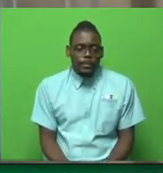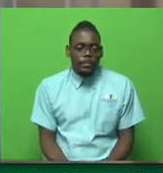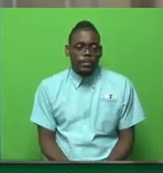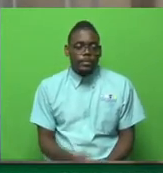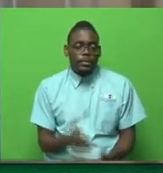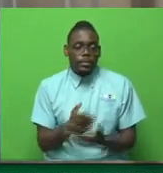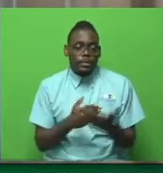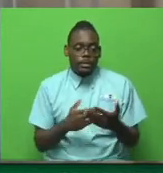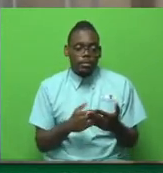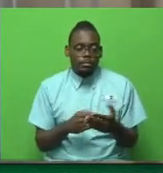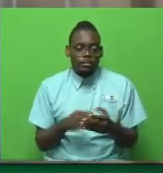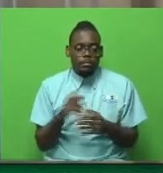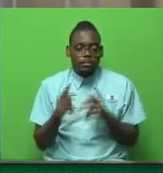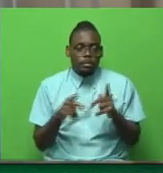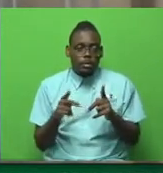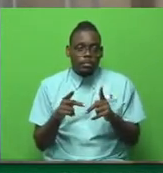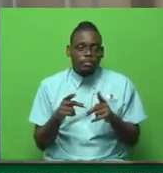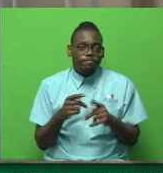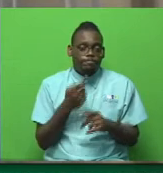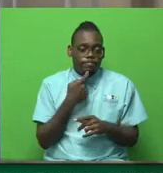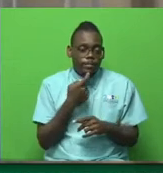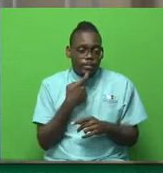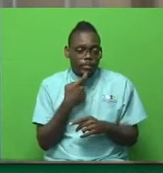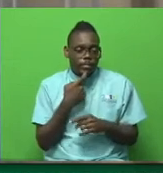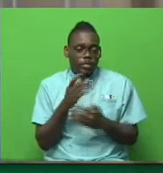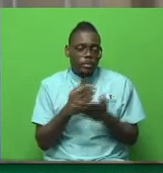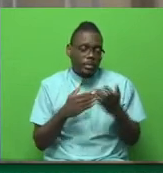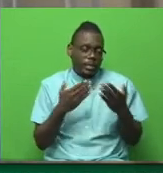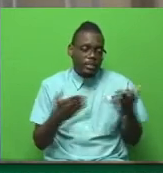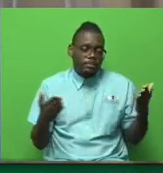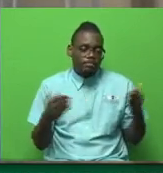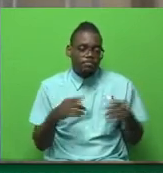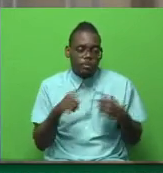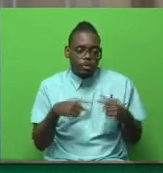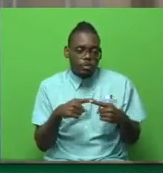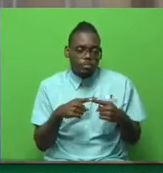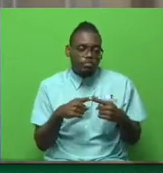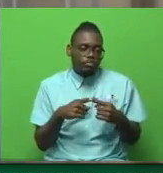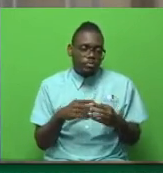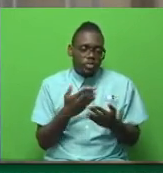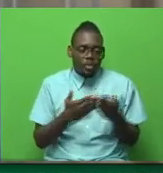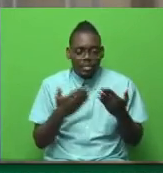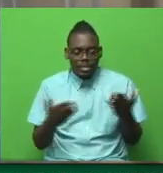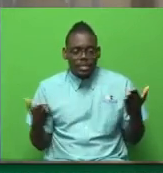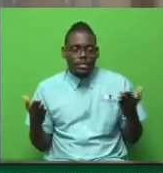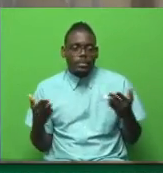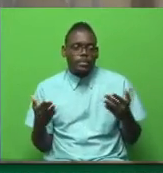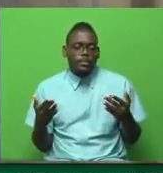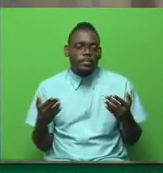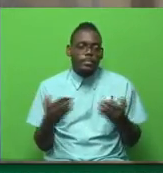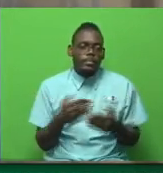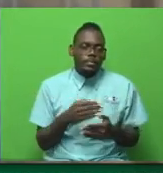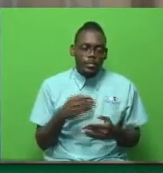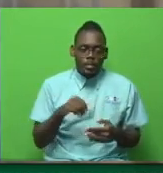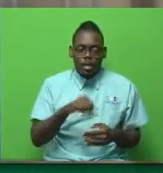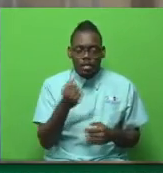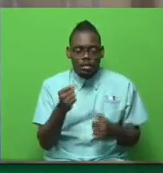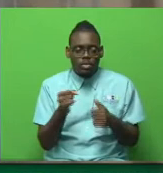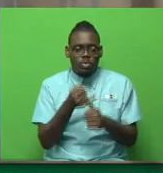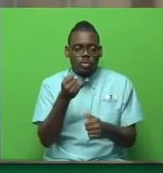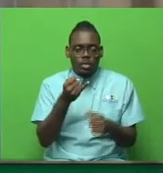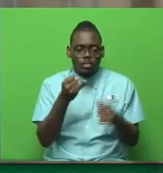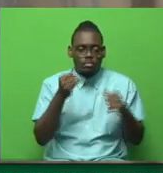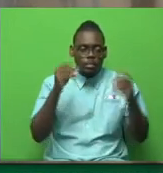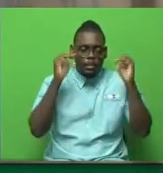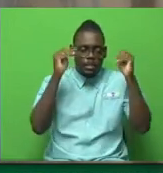told them something about something in the budget statement the minister claim that someone